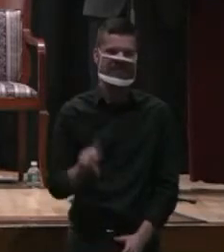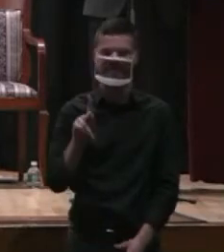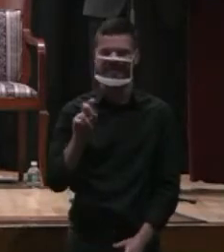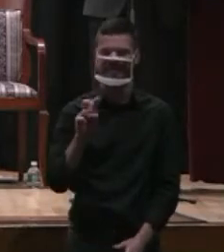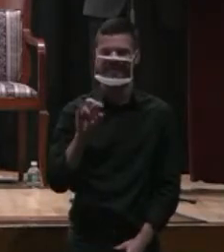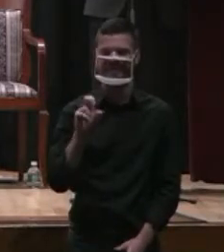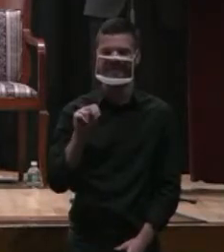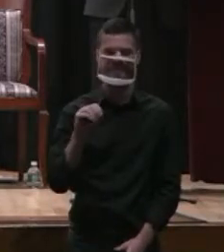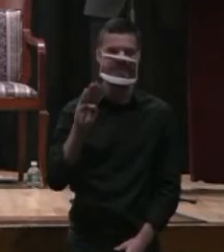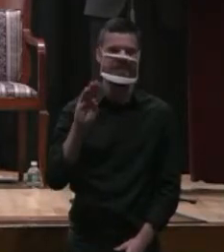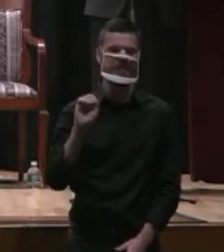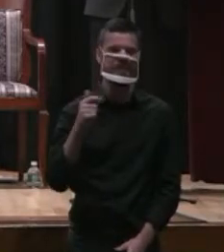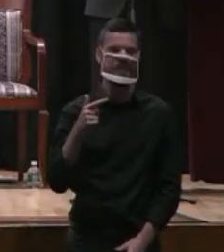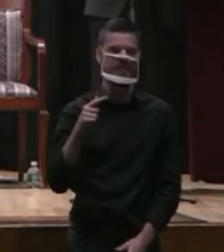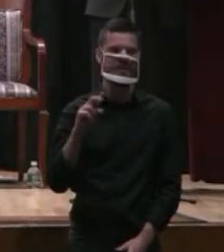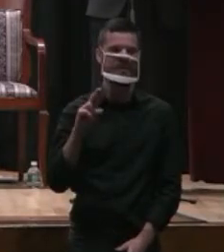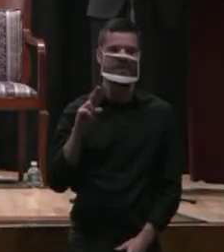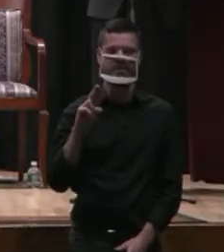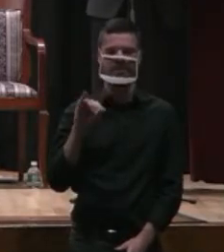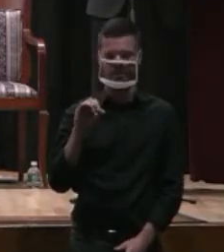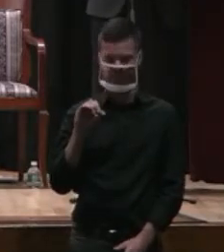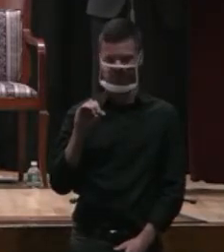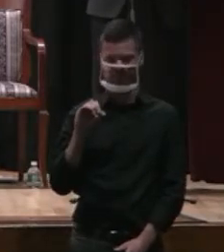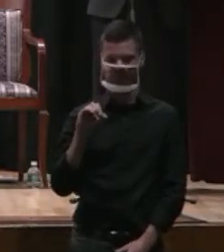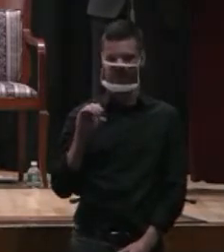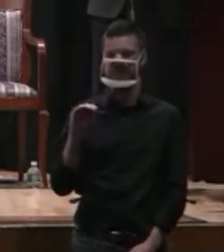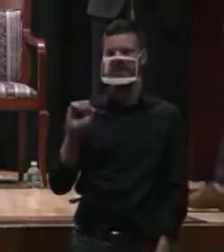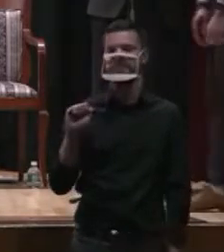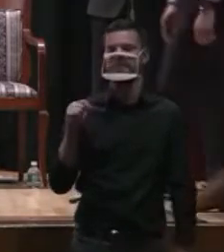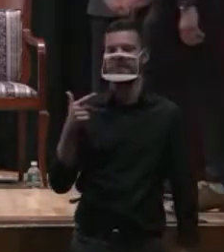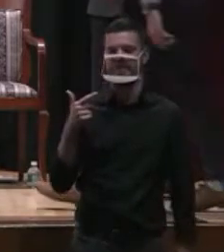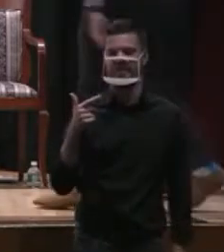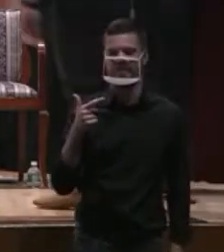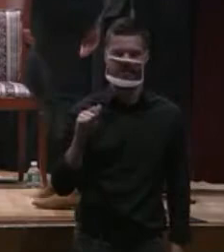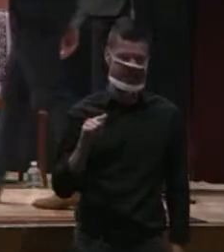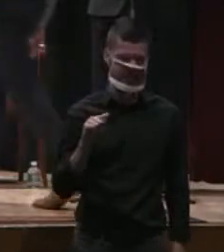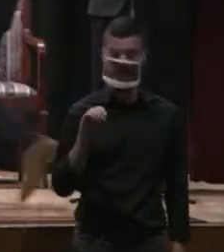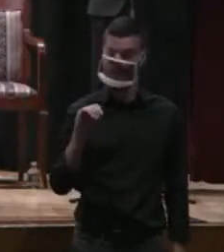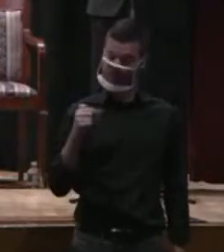Kevin Bagu, magna cum laude.